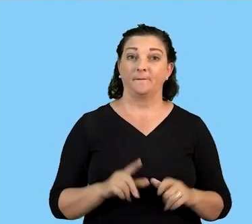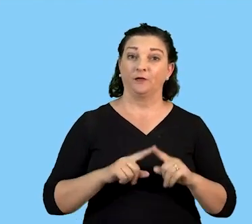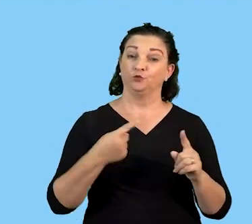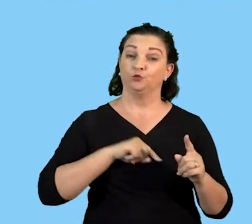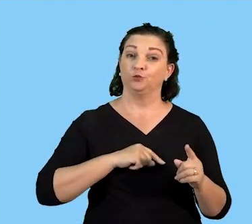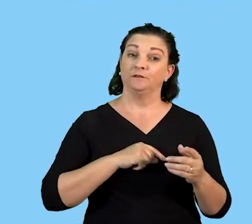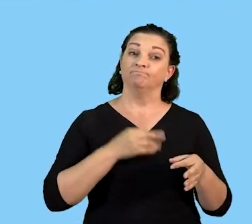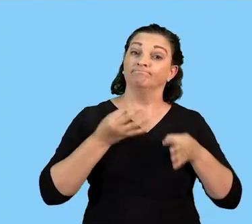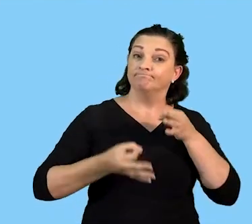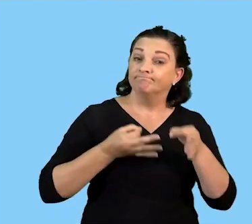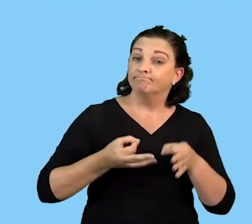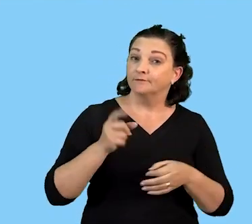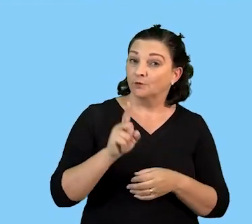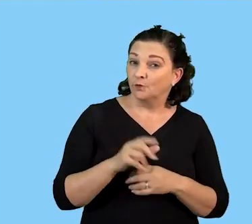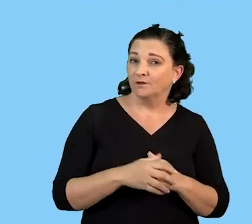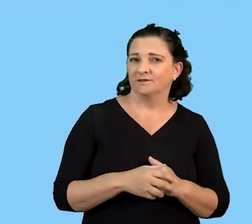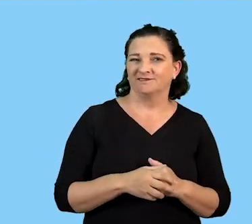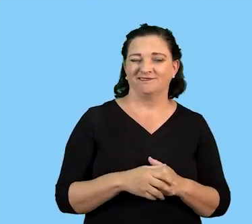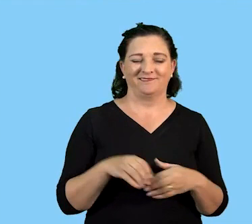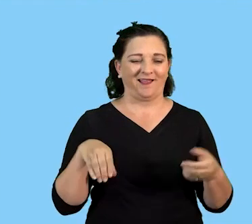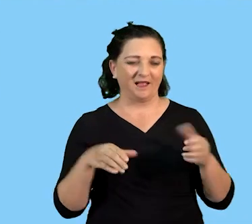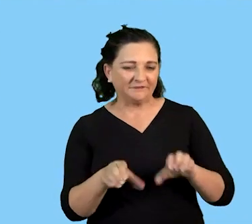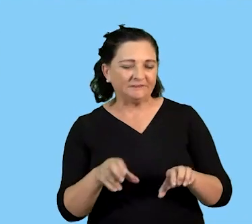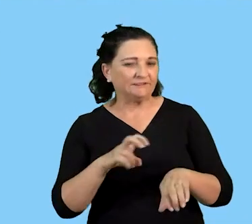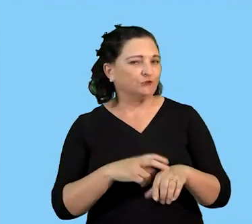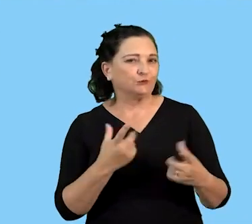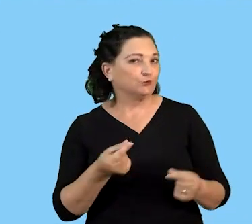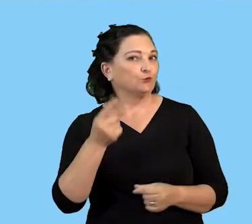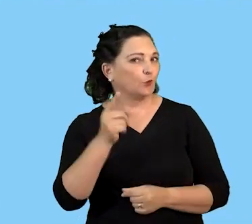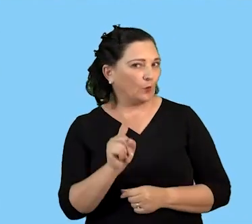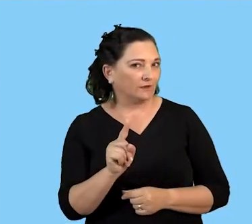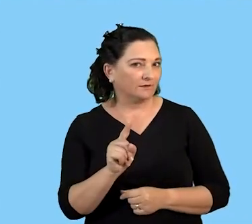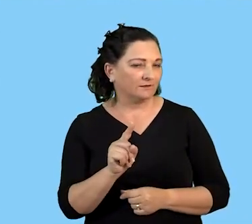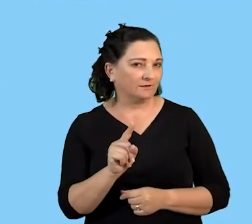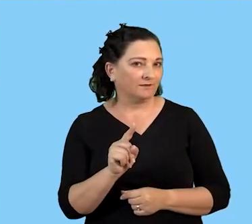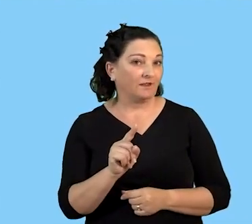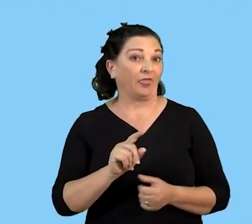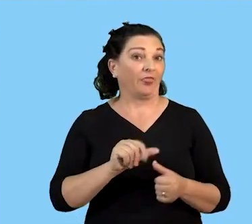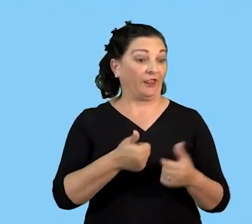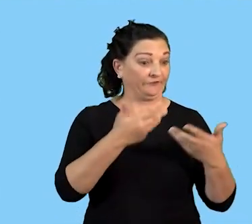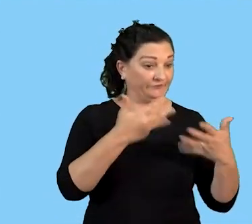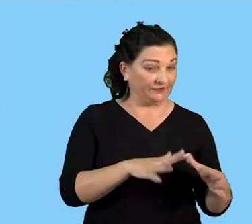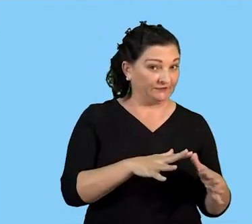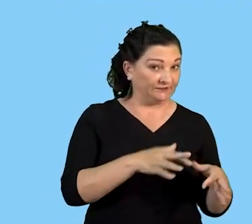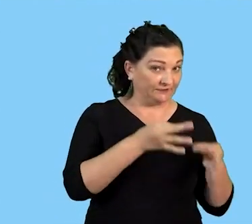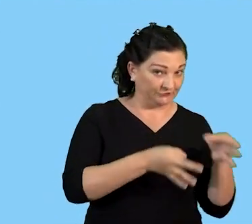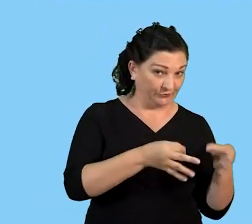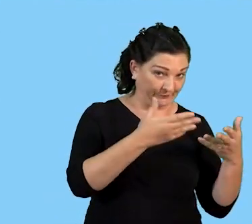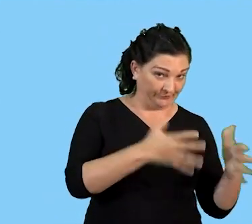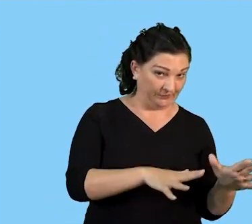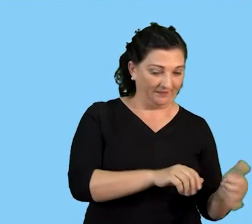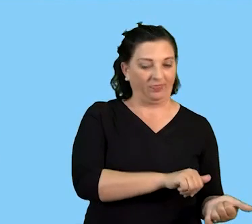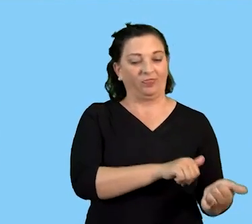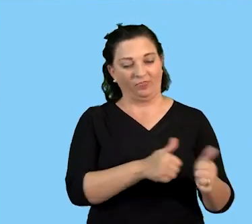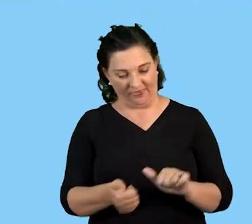describe exactly what activities do we need to do. And thereafter, after describing those